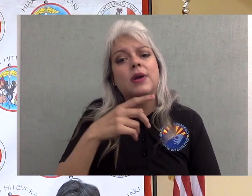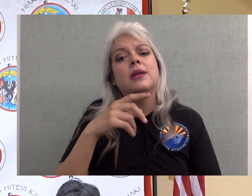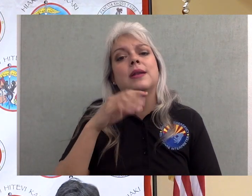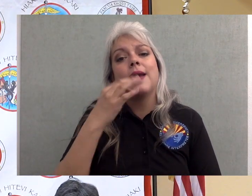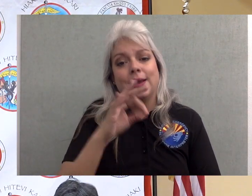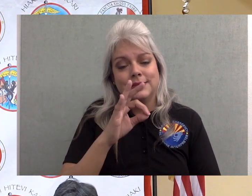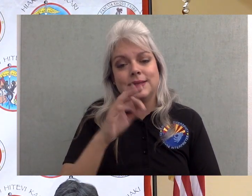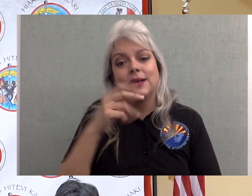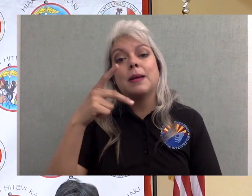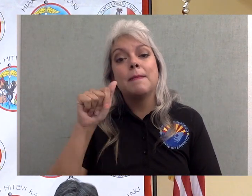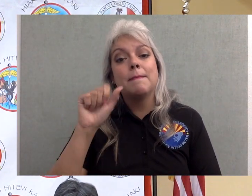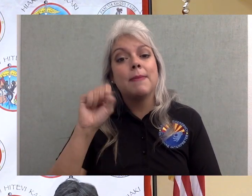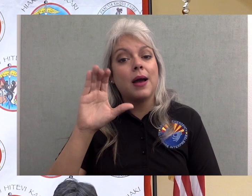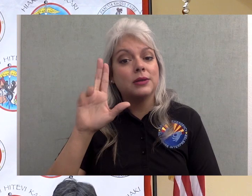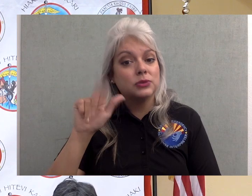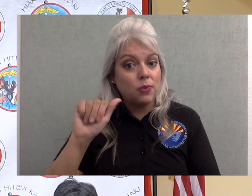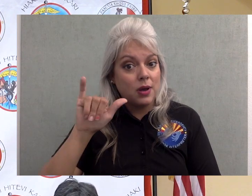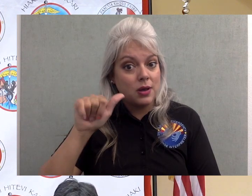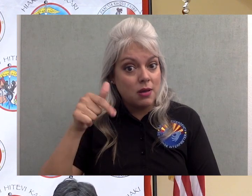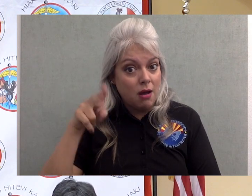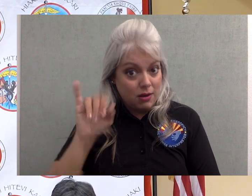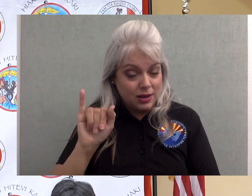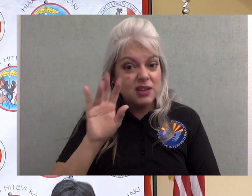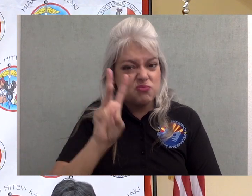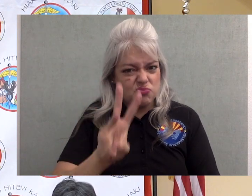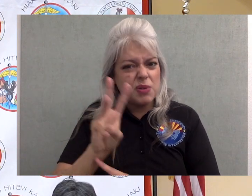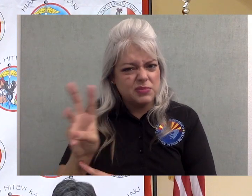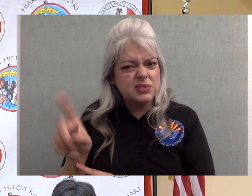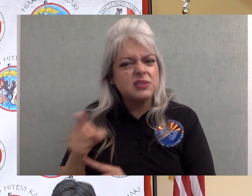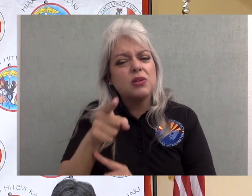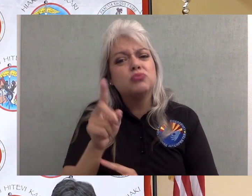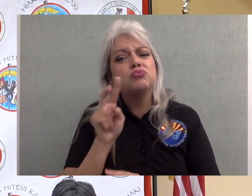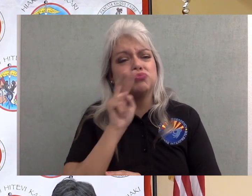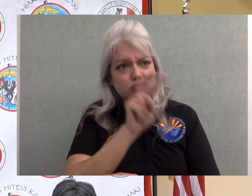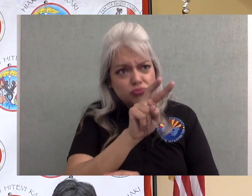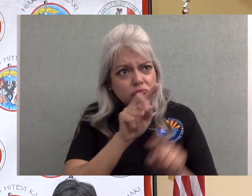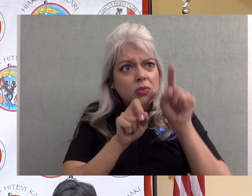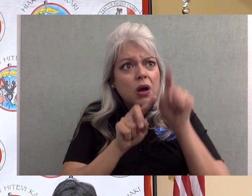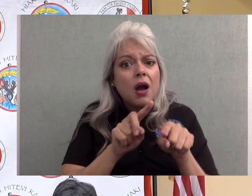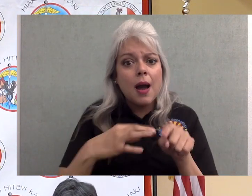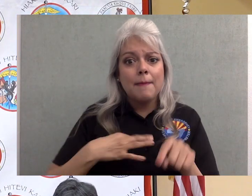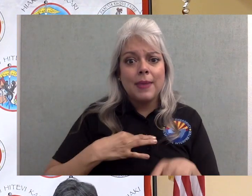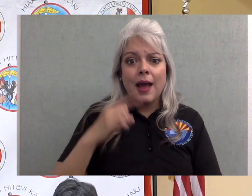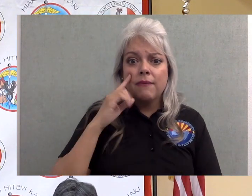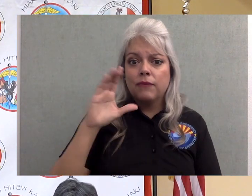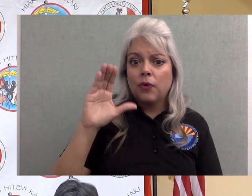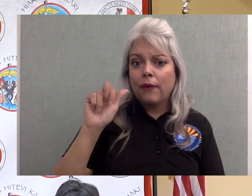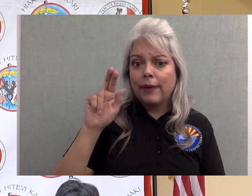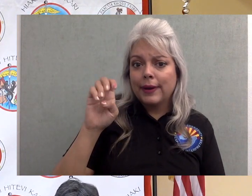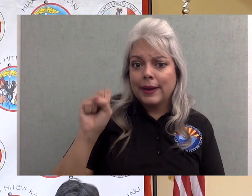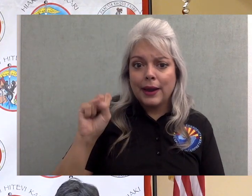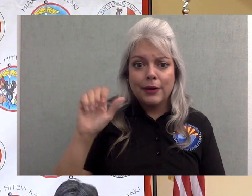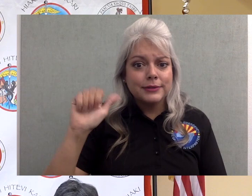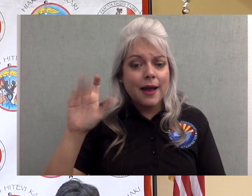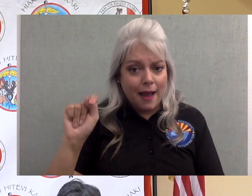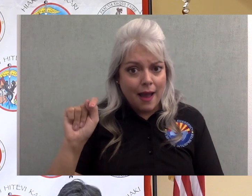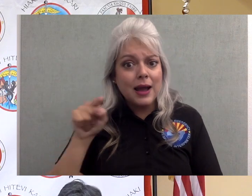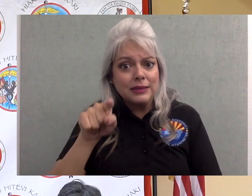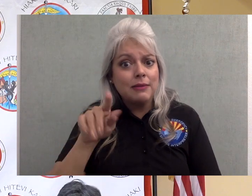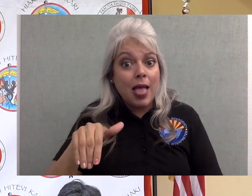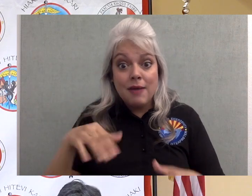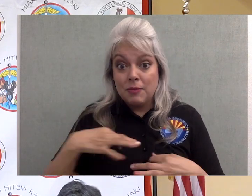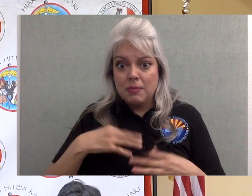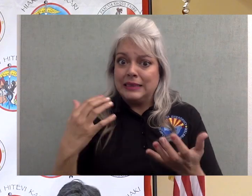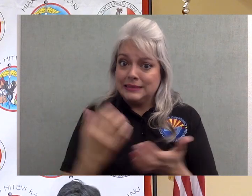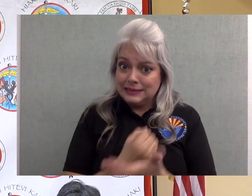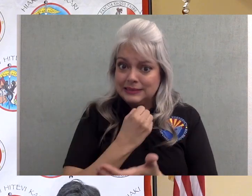Pascuayaki-nsn.gov website to apply. There's a very short window for application. So